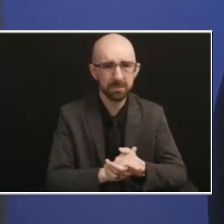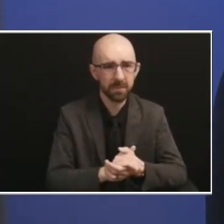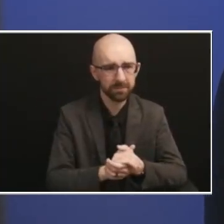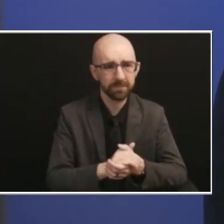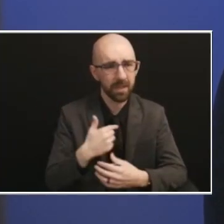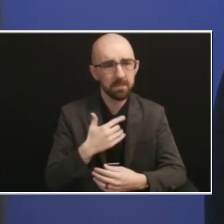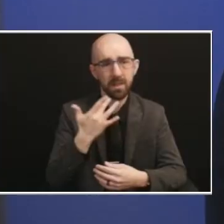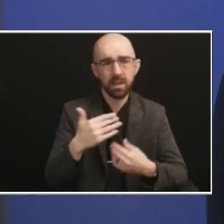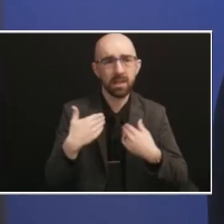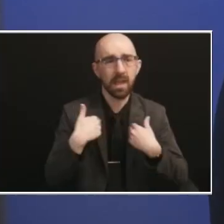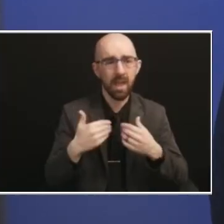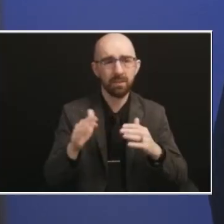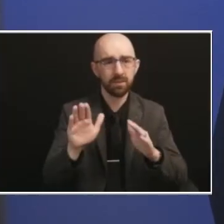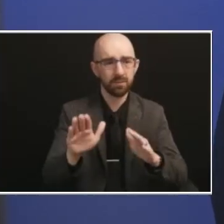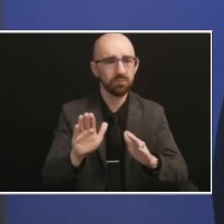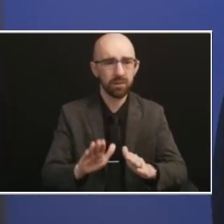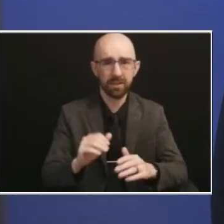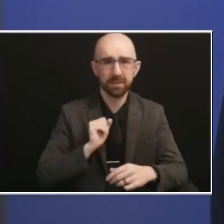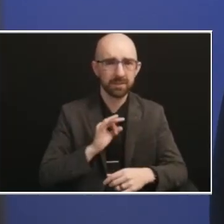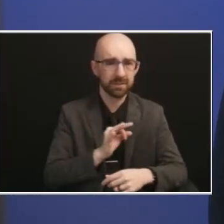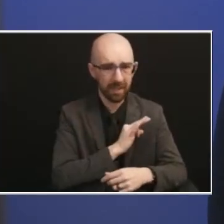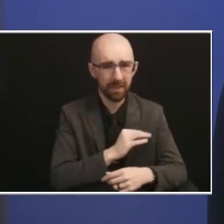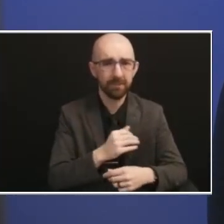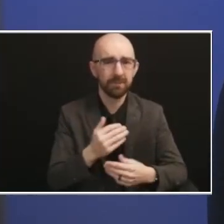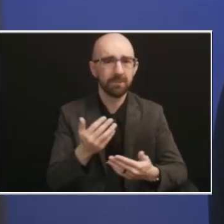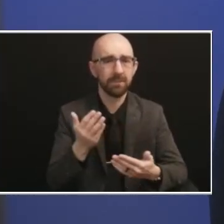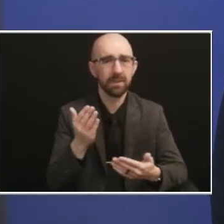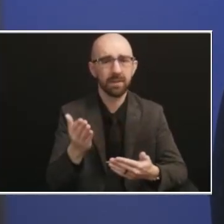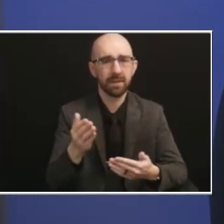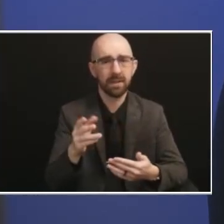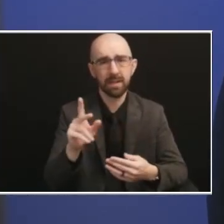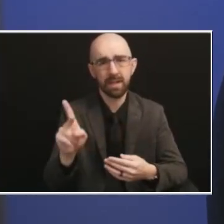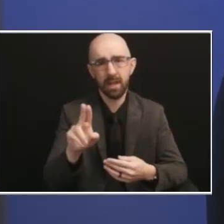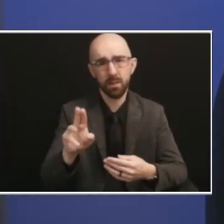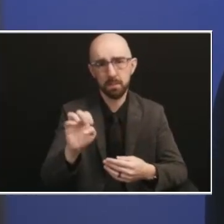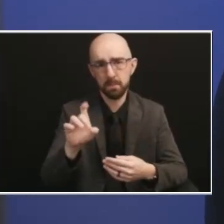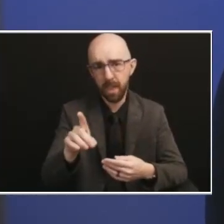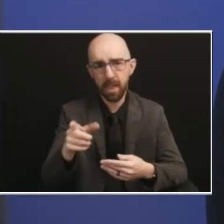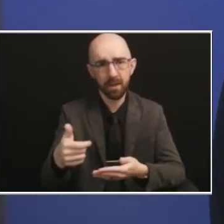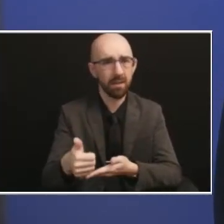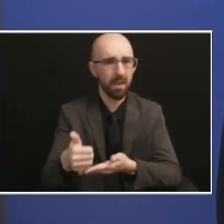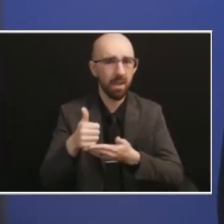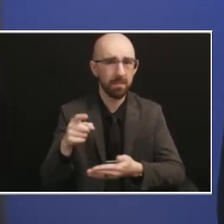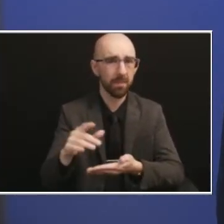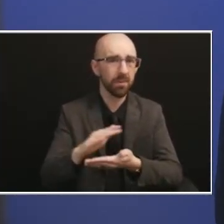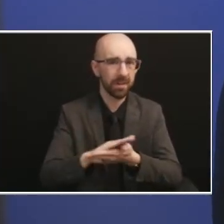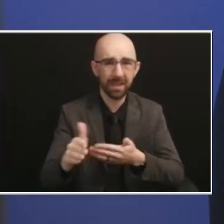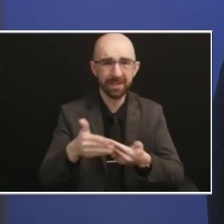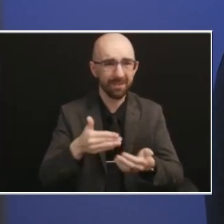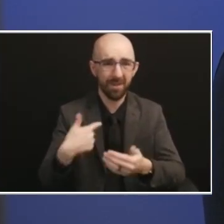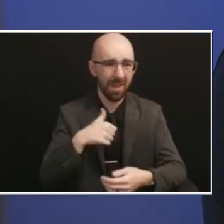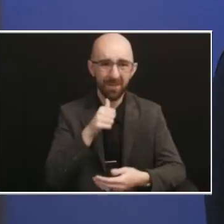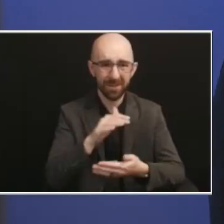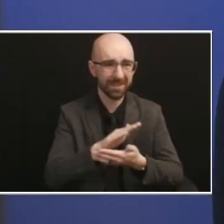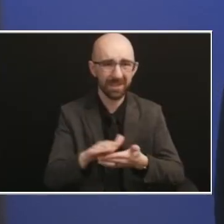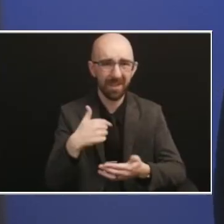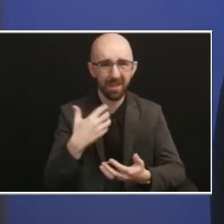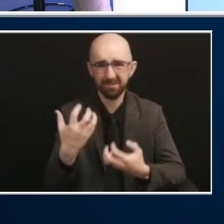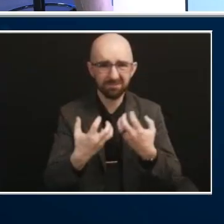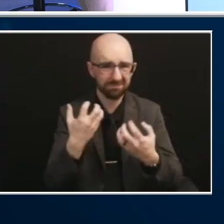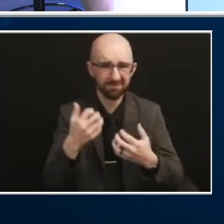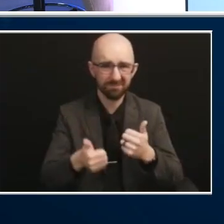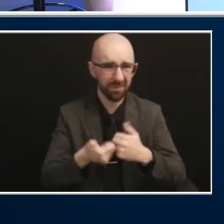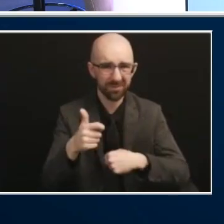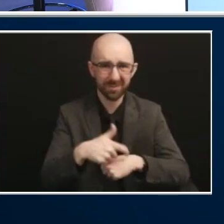such a good staff at KU Med that helped me get through it, and we're nice even though I wasn't nice most of the time. I'm sure